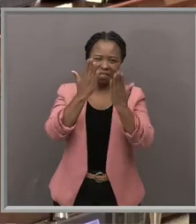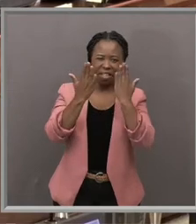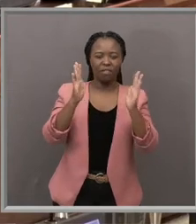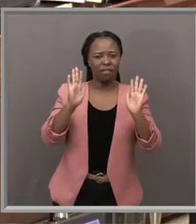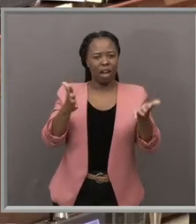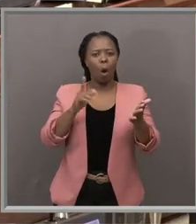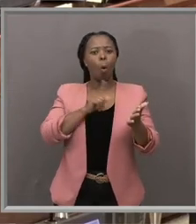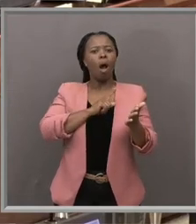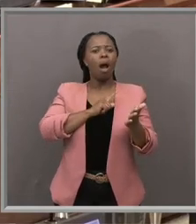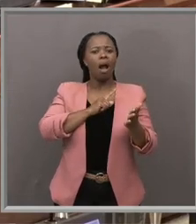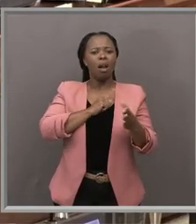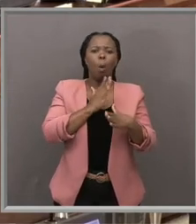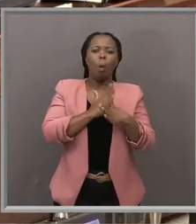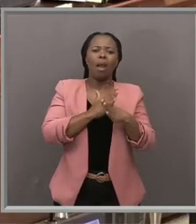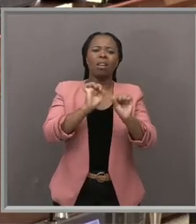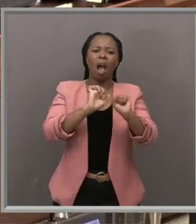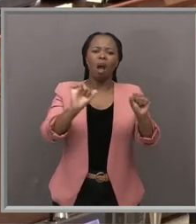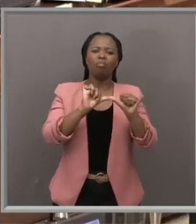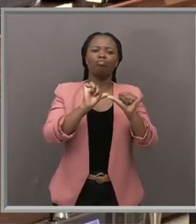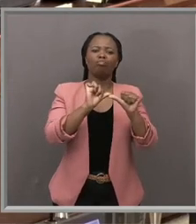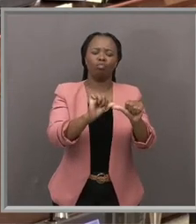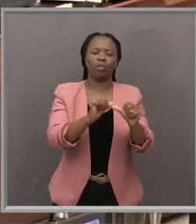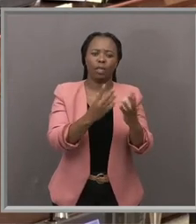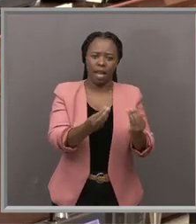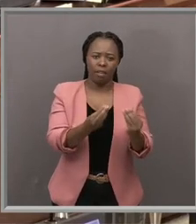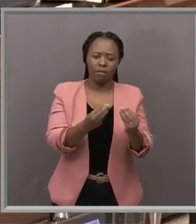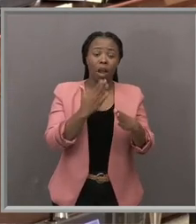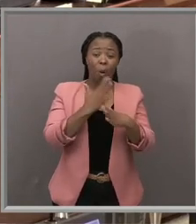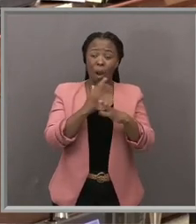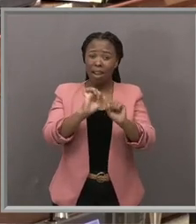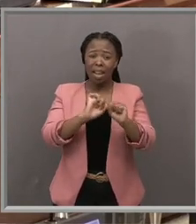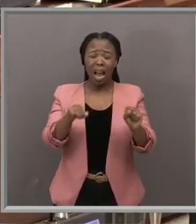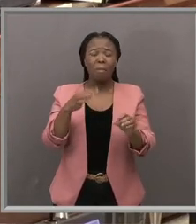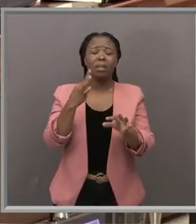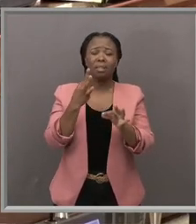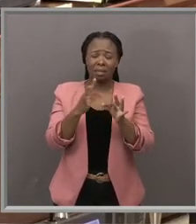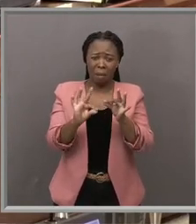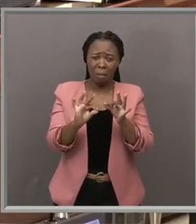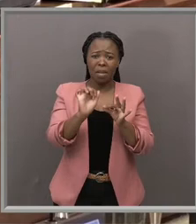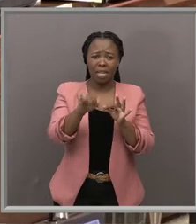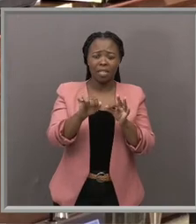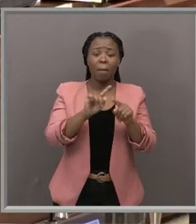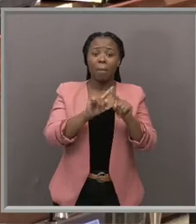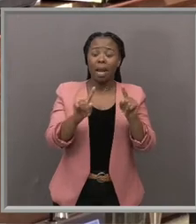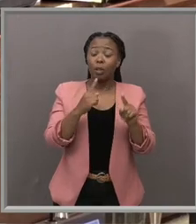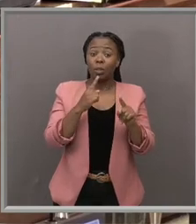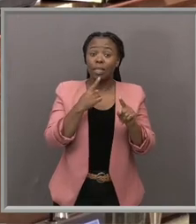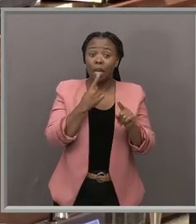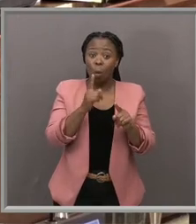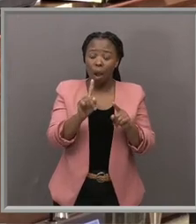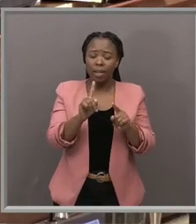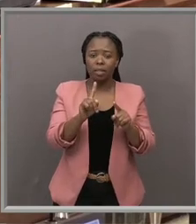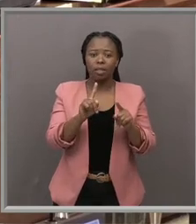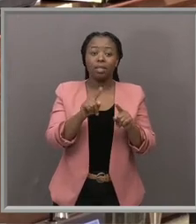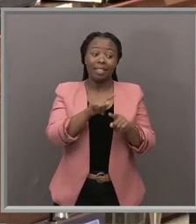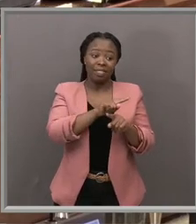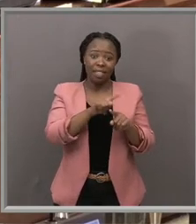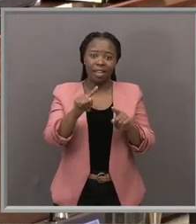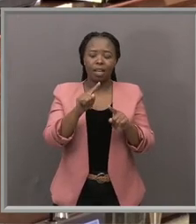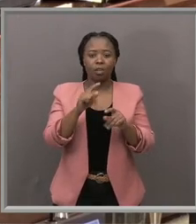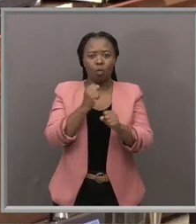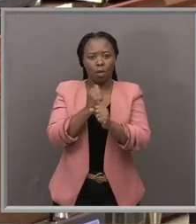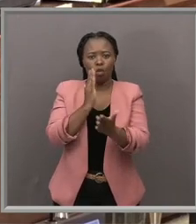doing their work. And their work was simple, to continue to make sure that our people have access to